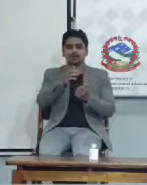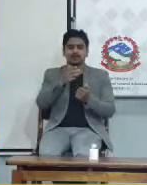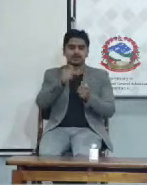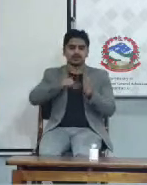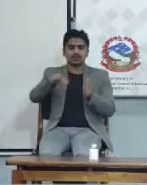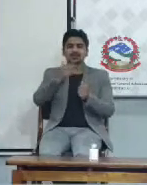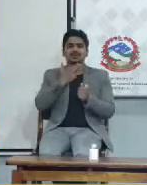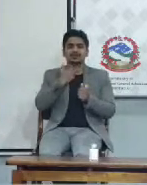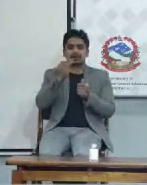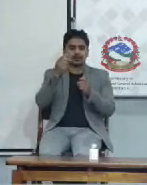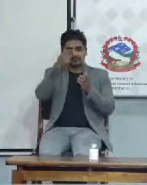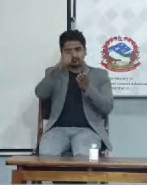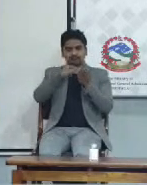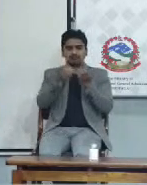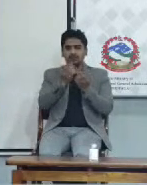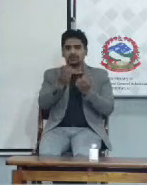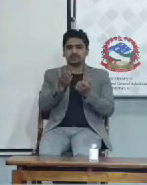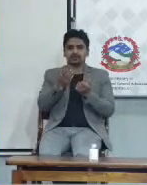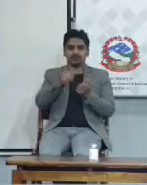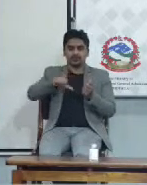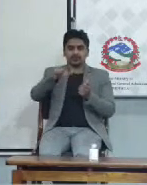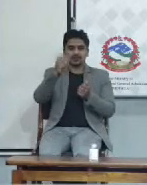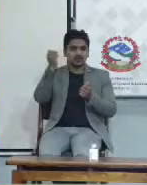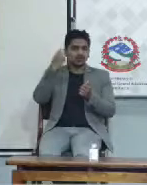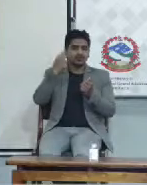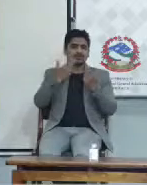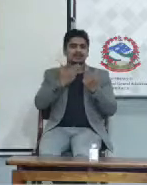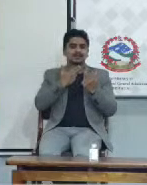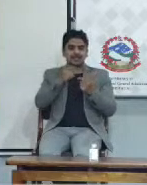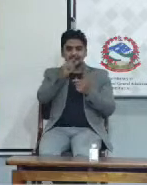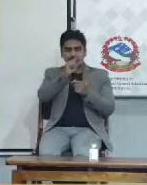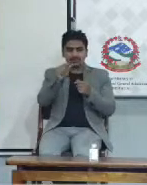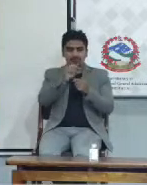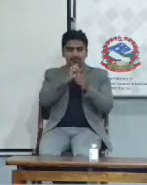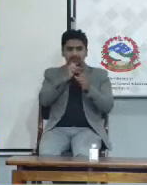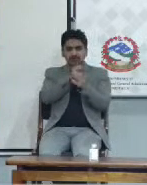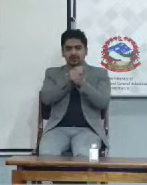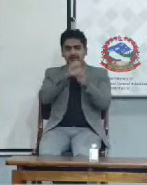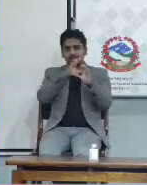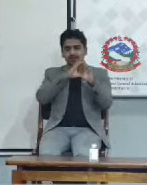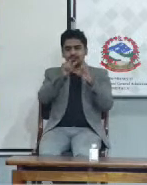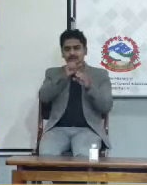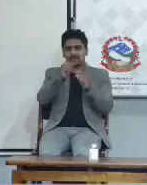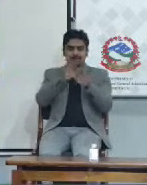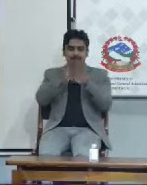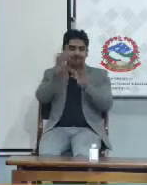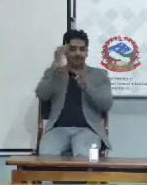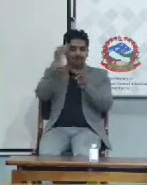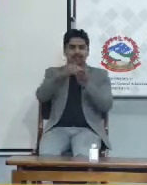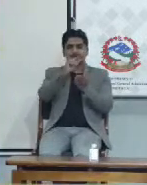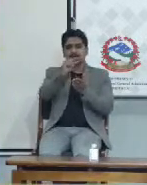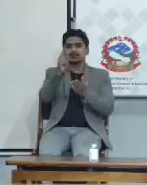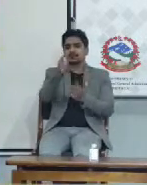interest, human interest story is very important in the information. So let's see the information example.